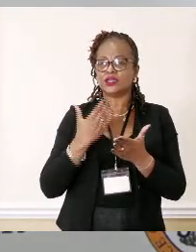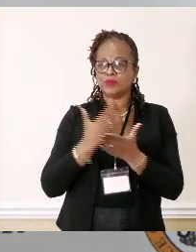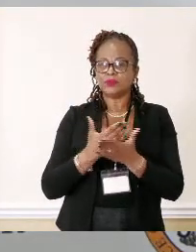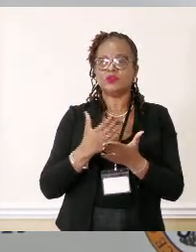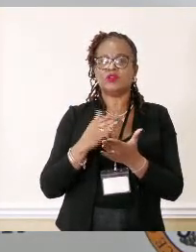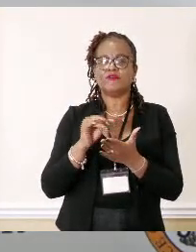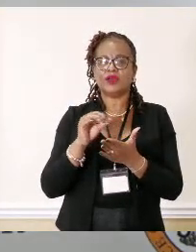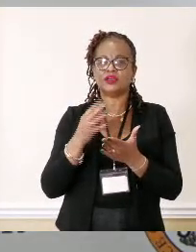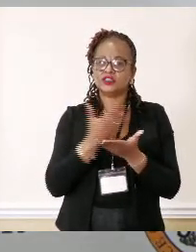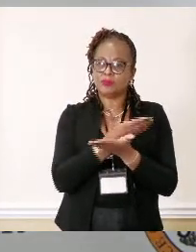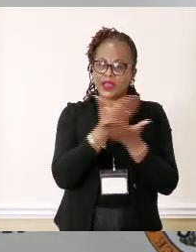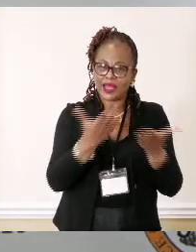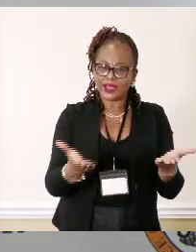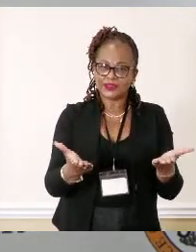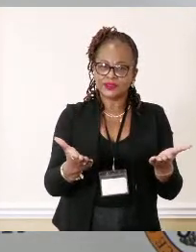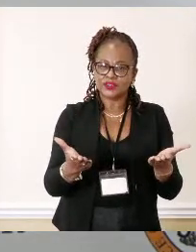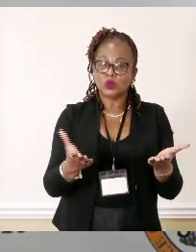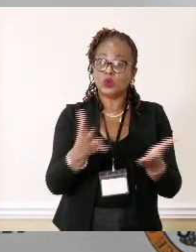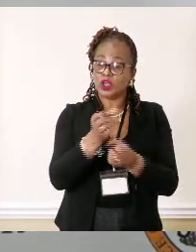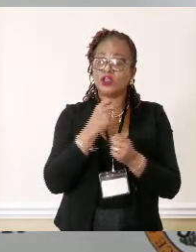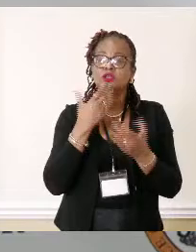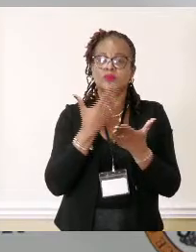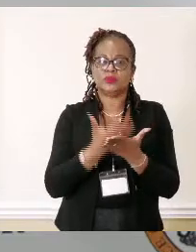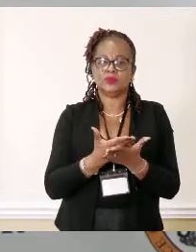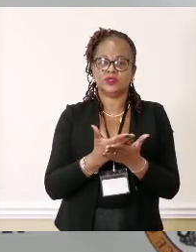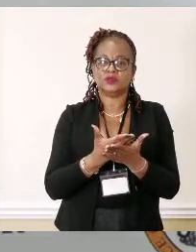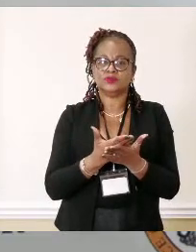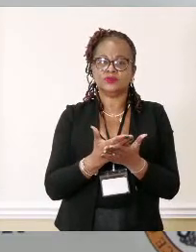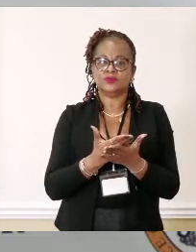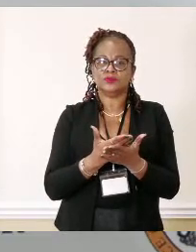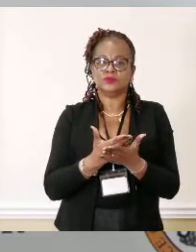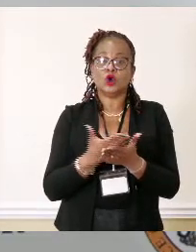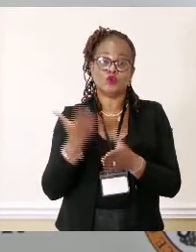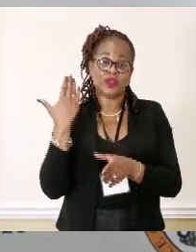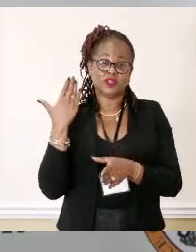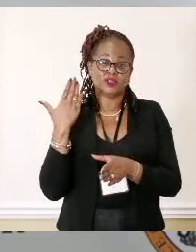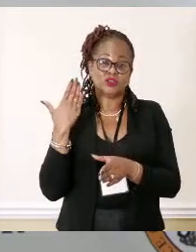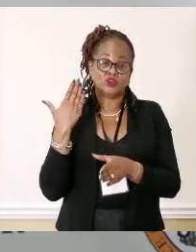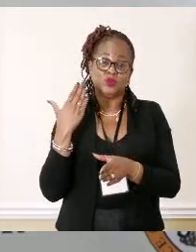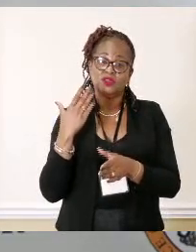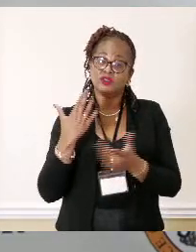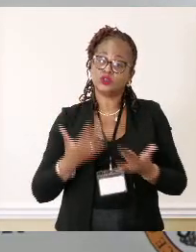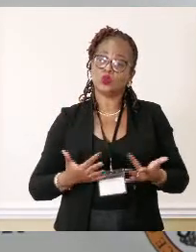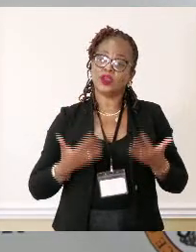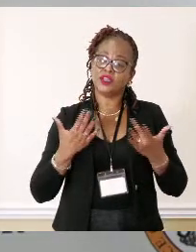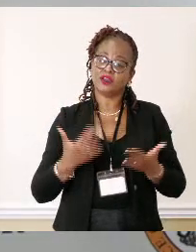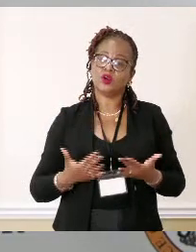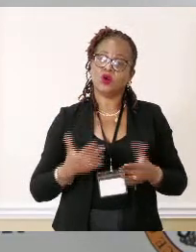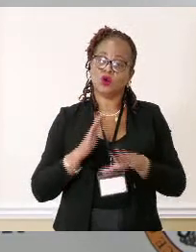supplies. We've gotten the commitment already. We just have to receive the supplies.